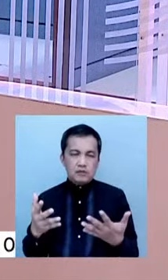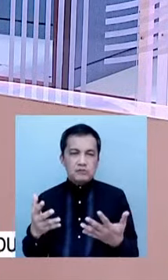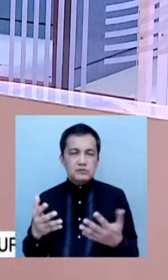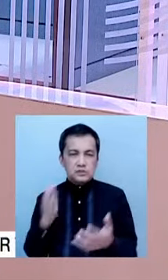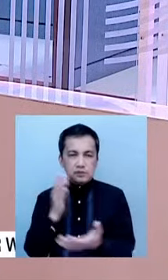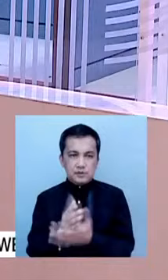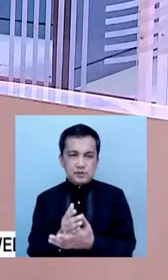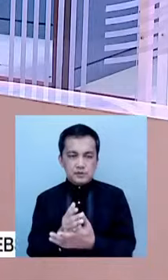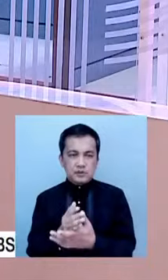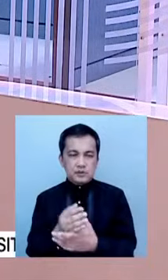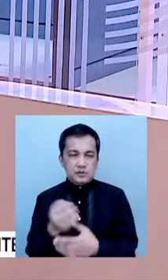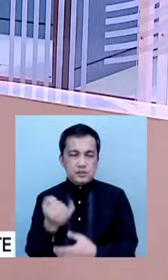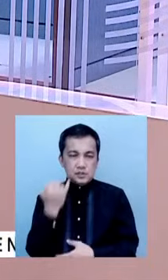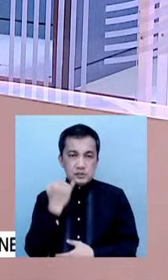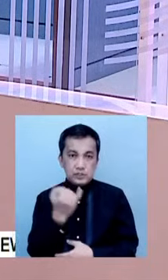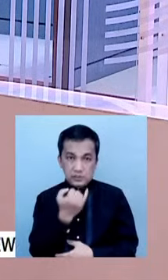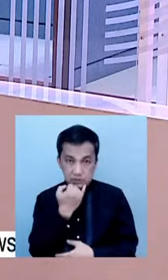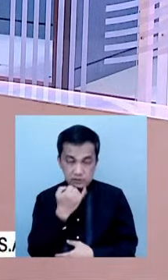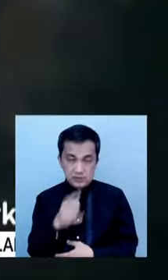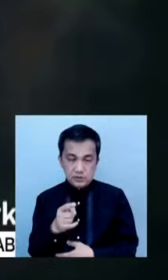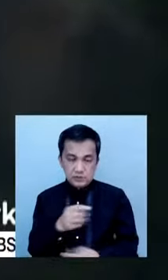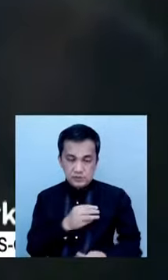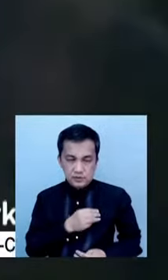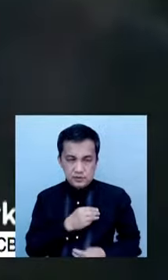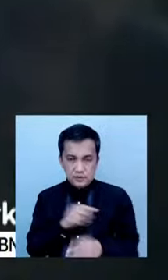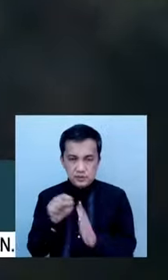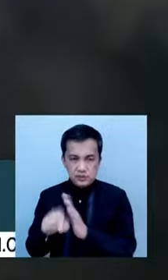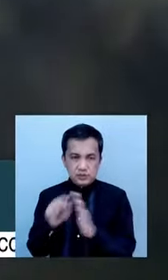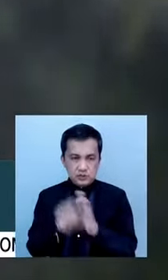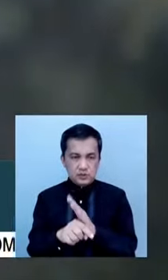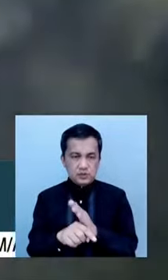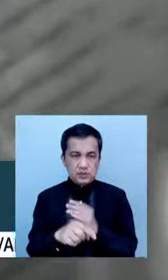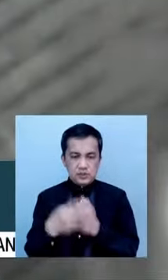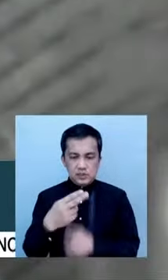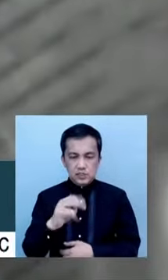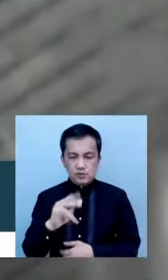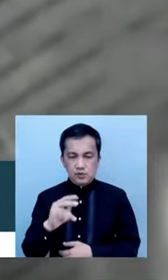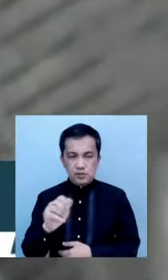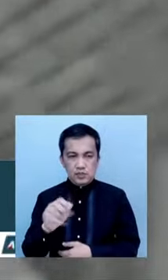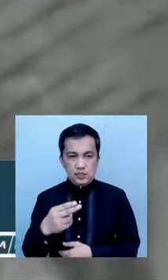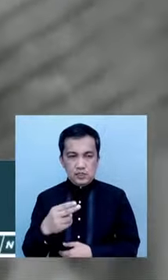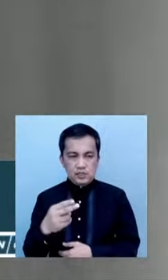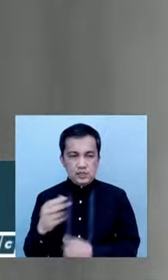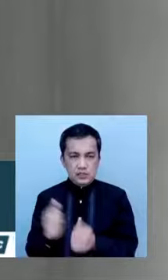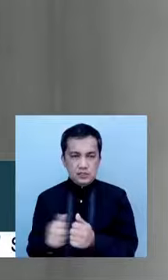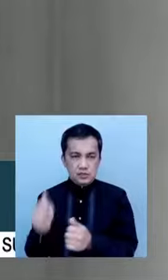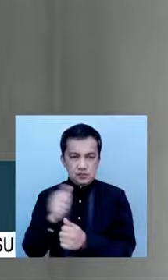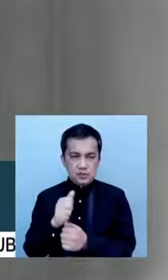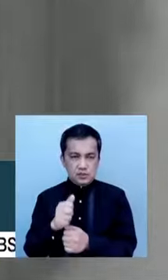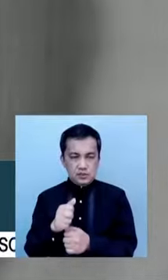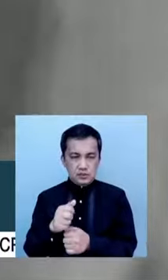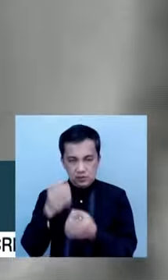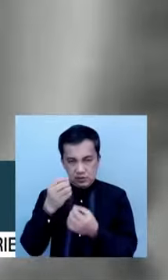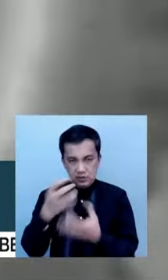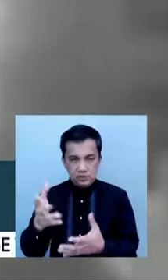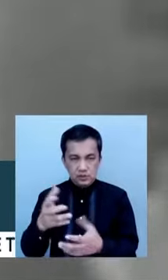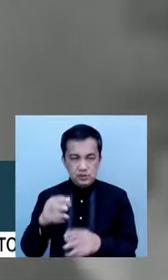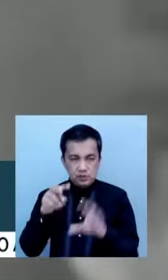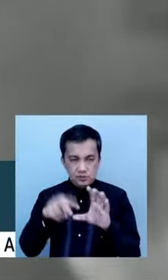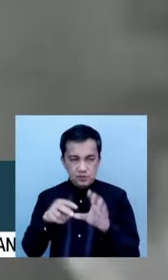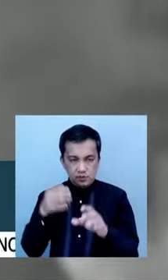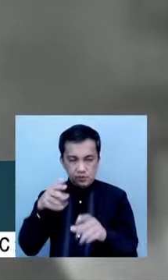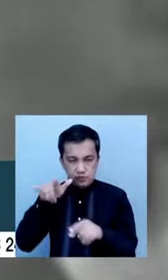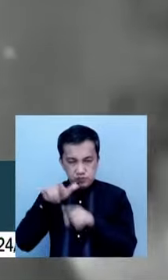offensive. The Israeli military claims to have killed a Hezbollah commander as it releases a video of airstrikes in